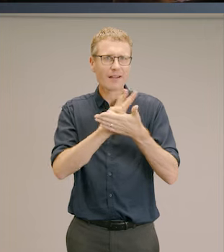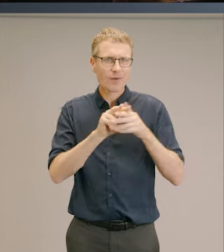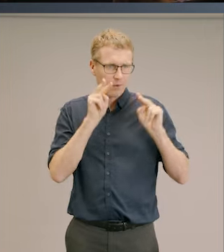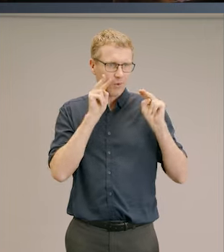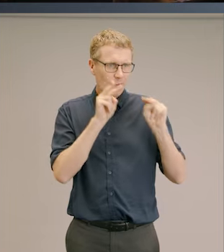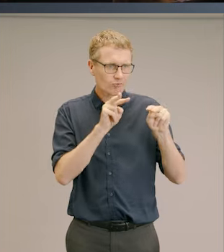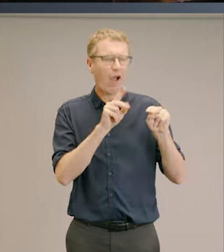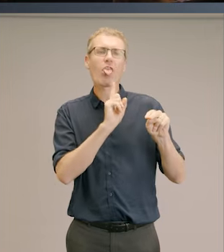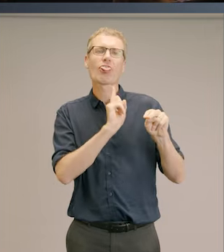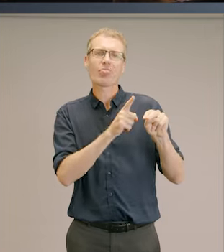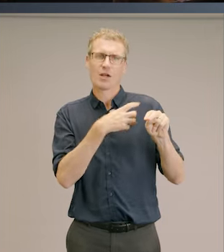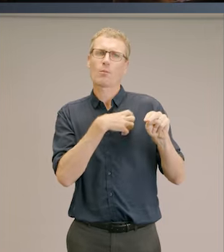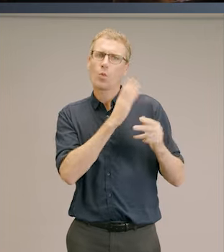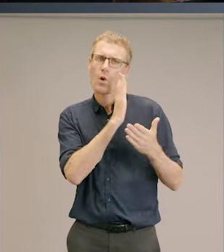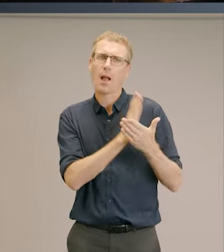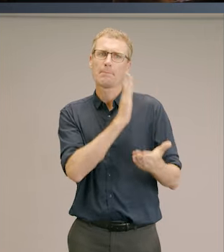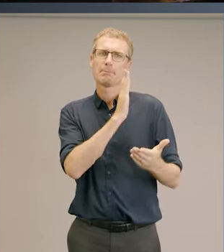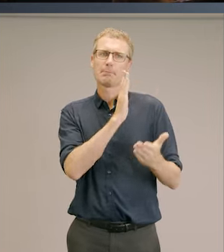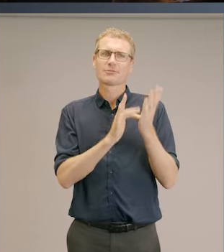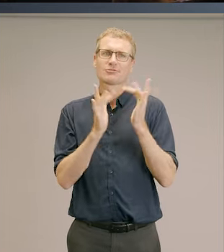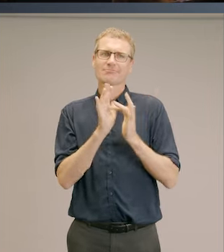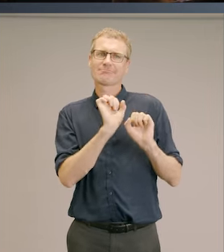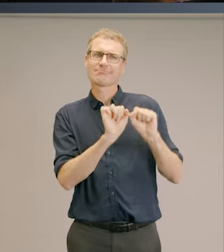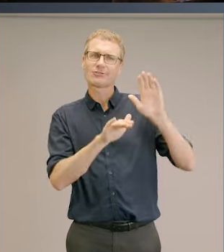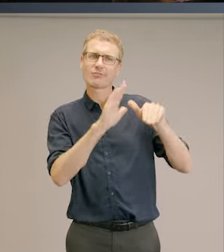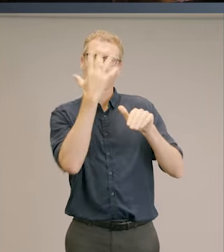have looked like 2,000 years ago. The thing is,